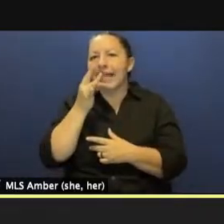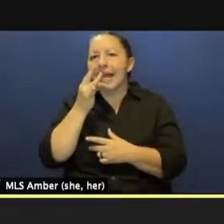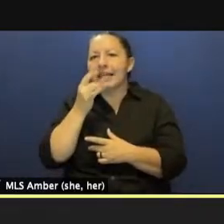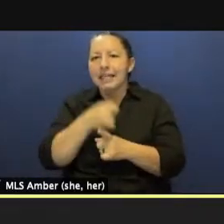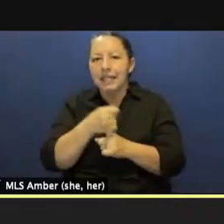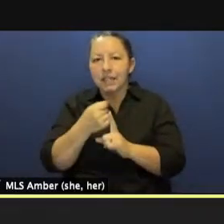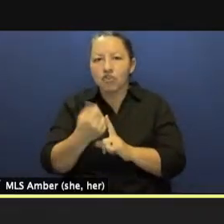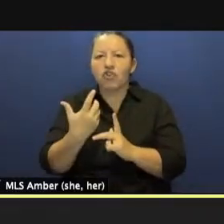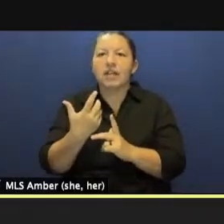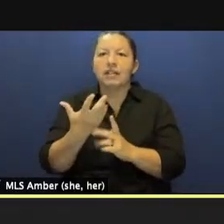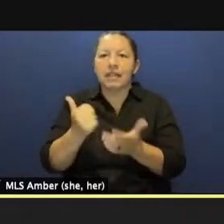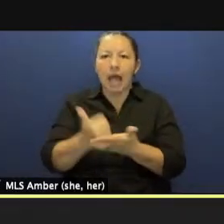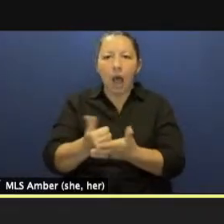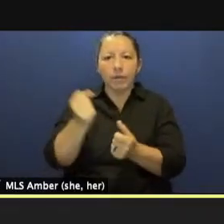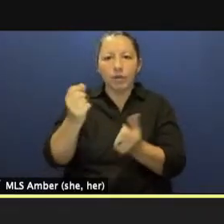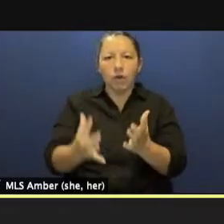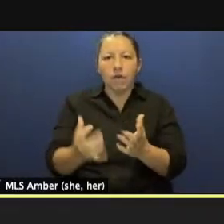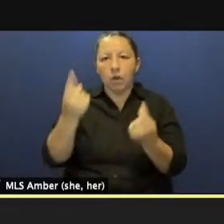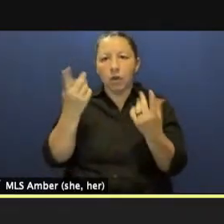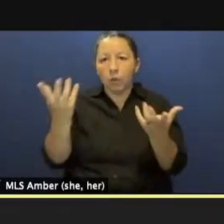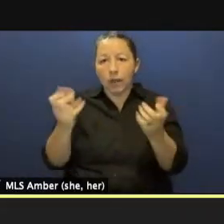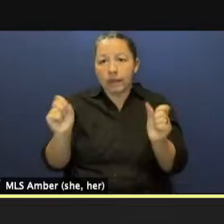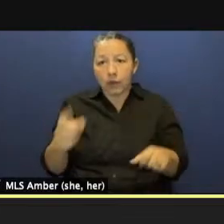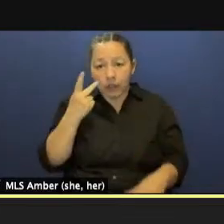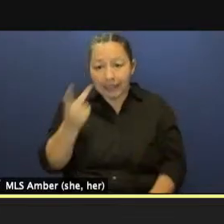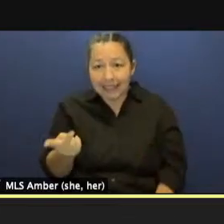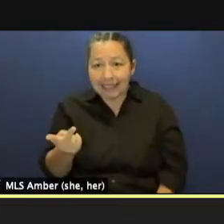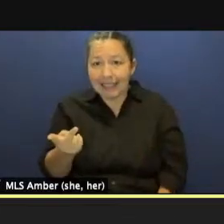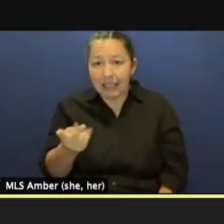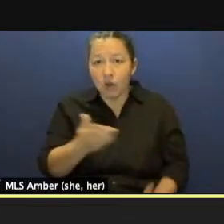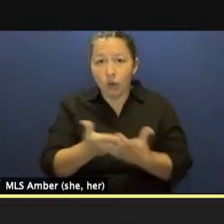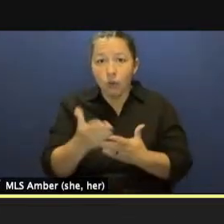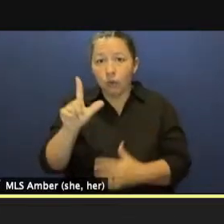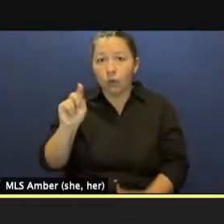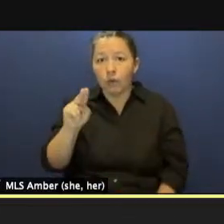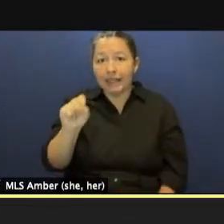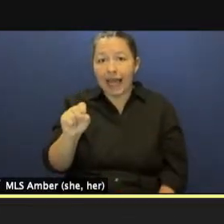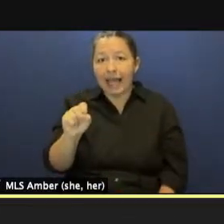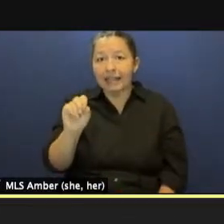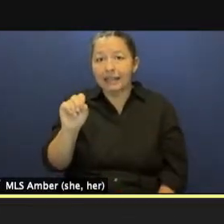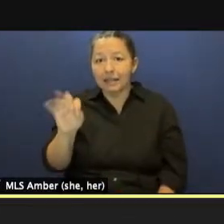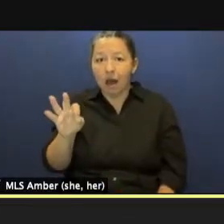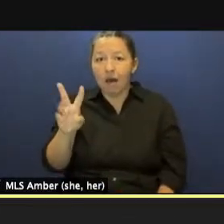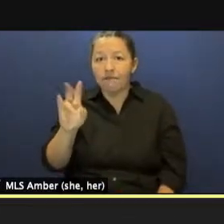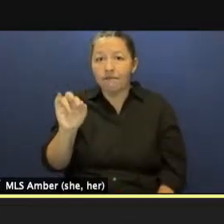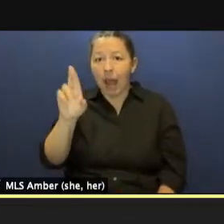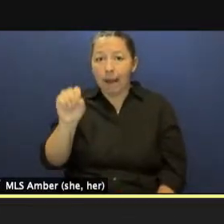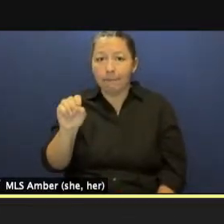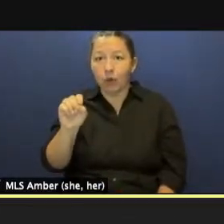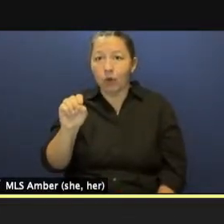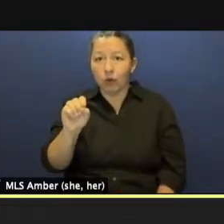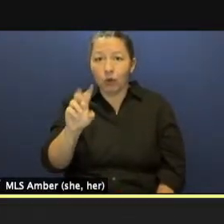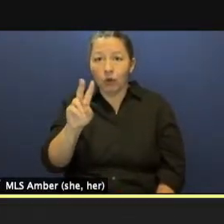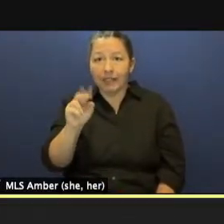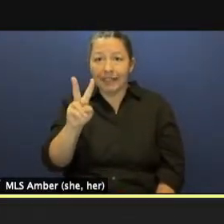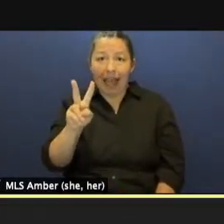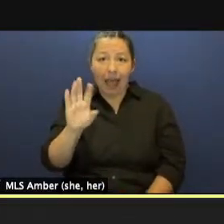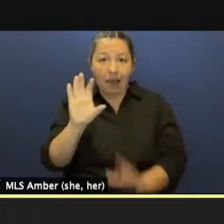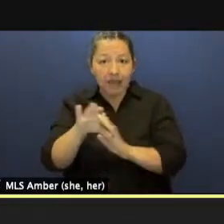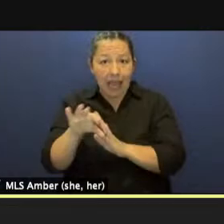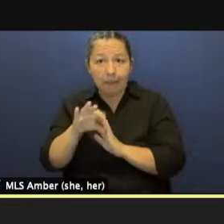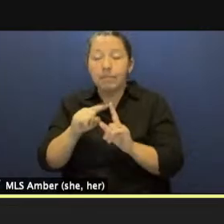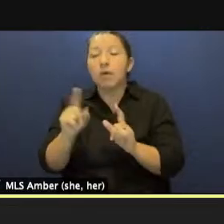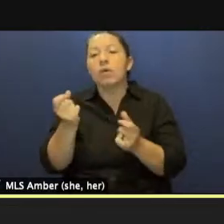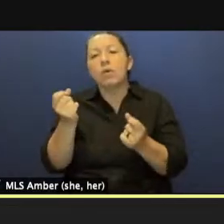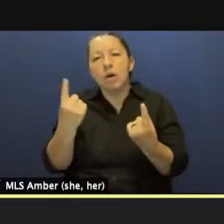understand what they might see through the lens of Viper's nav cams, but also understanding how to optimize